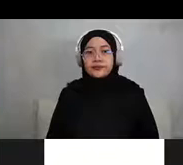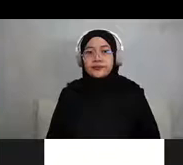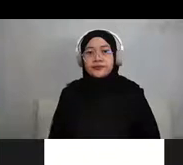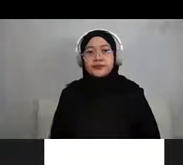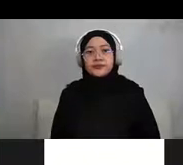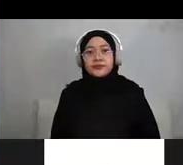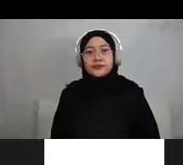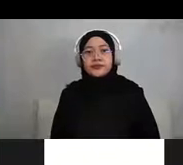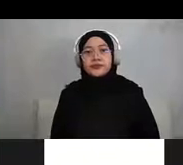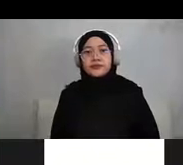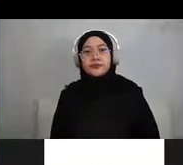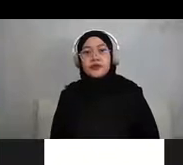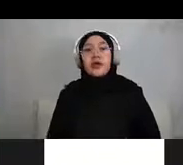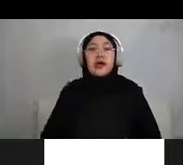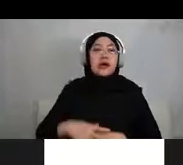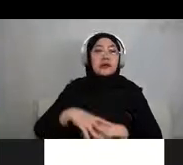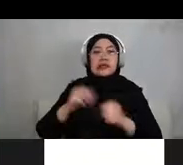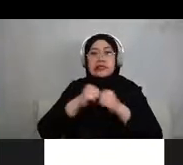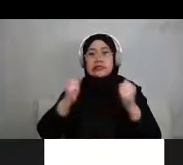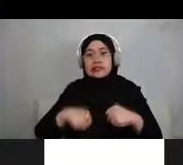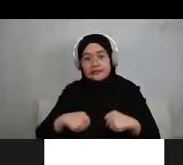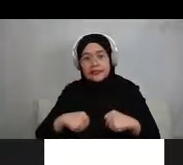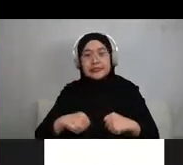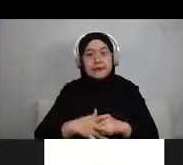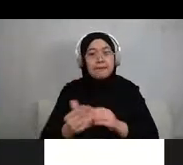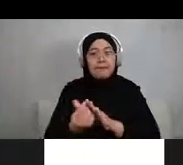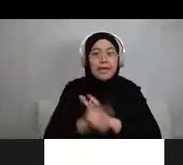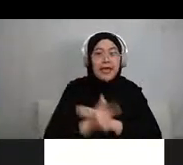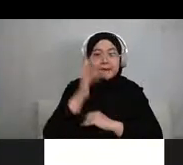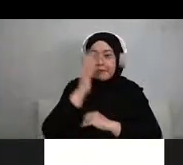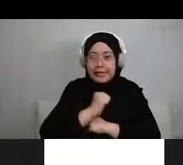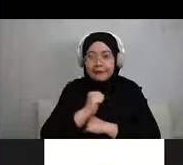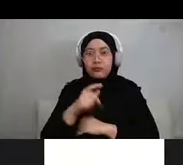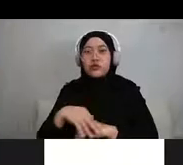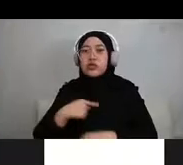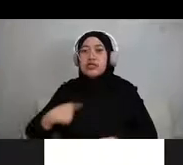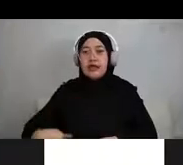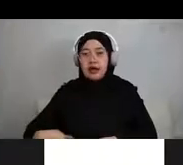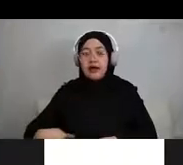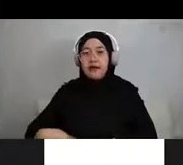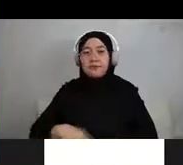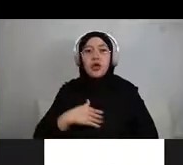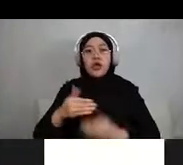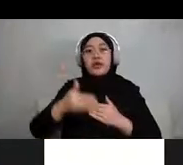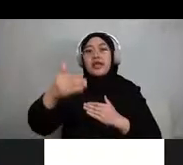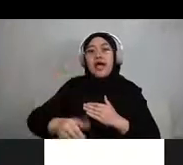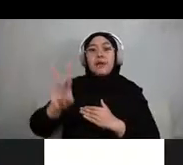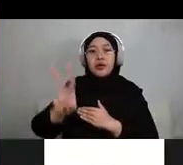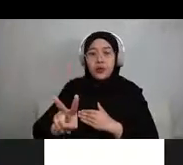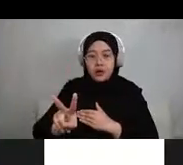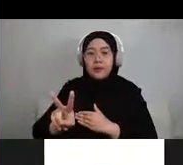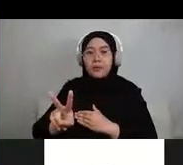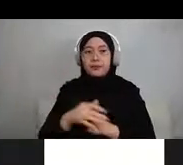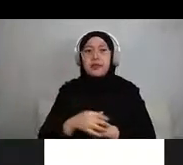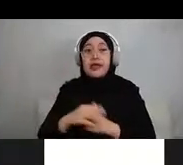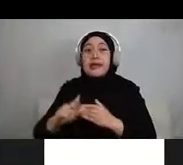So a similar model was used in China. This is the second phase for Shenzhen. But in the first phase, they were using a similar model to